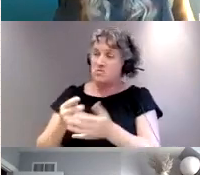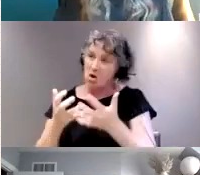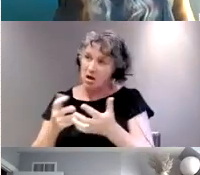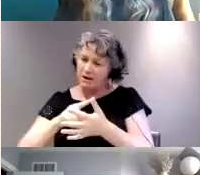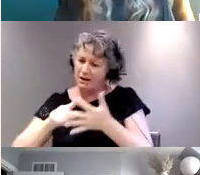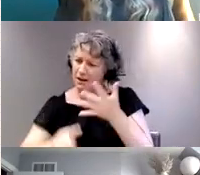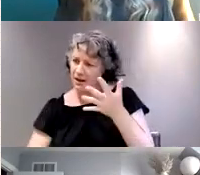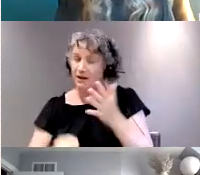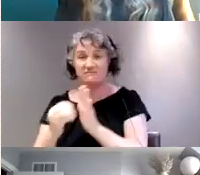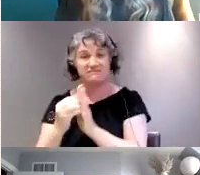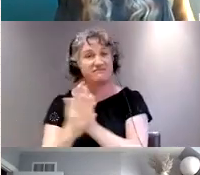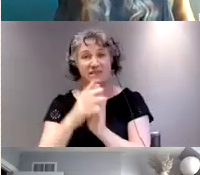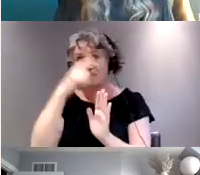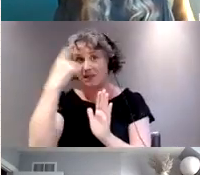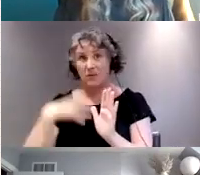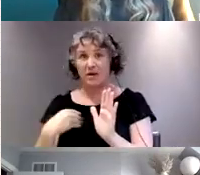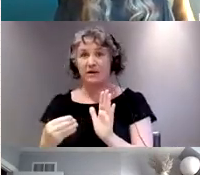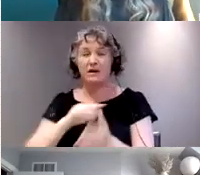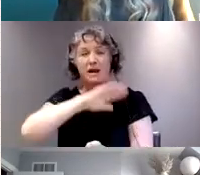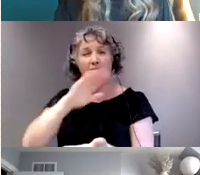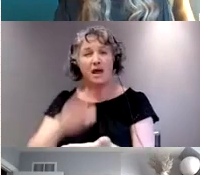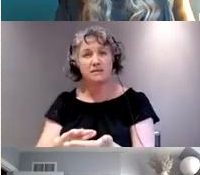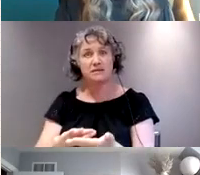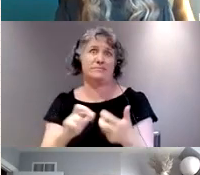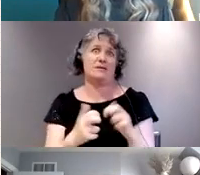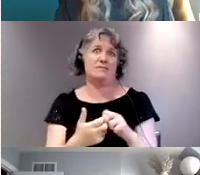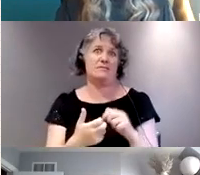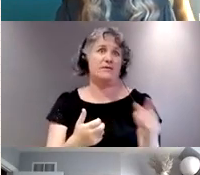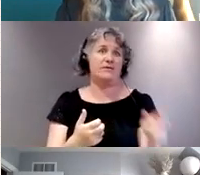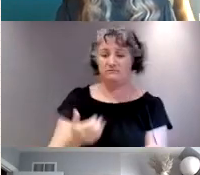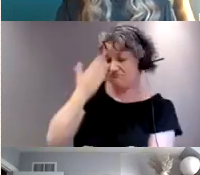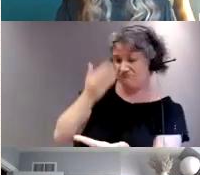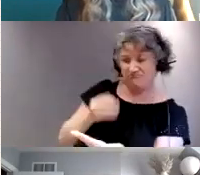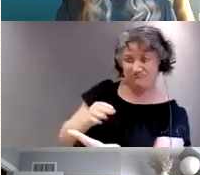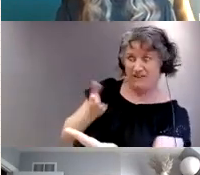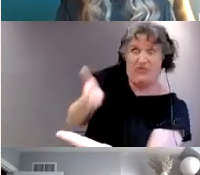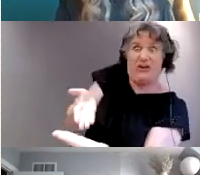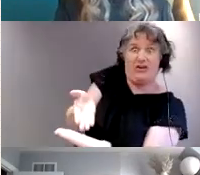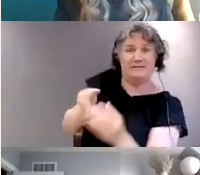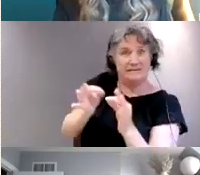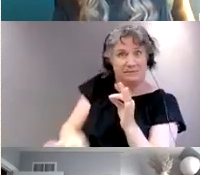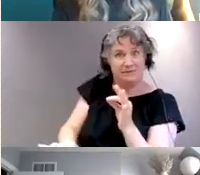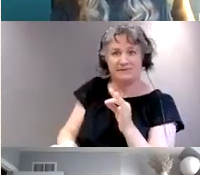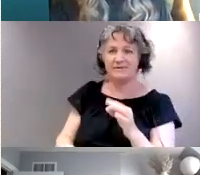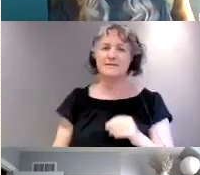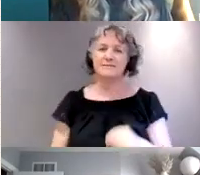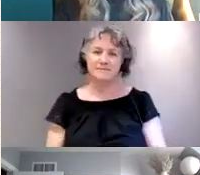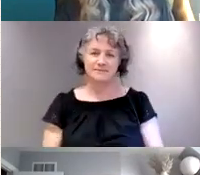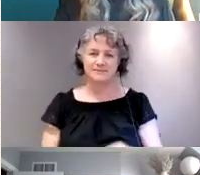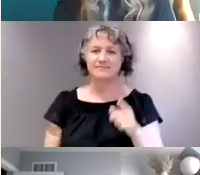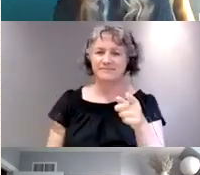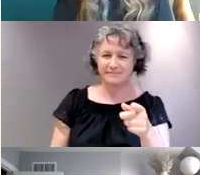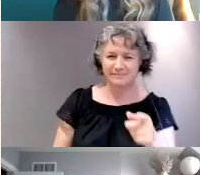it makes it, less difficult for the families when there is a crisis. Definitely. Thank you. And I love how you just said it's